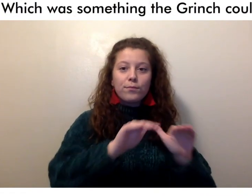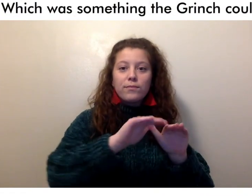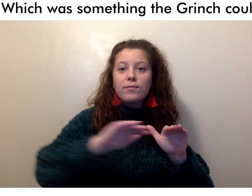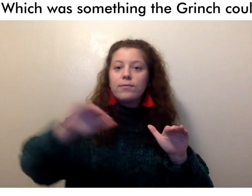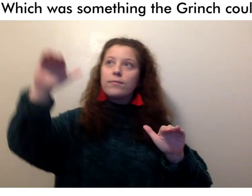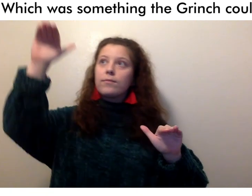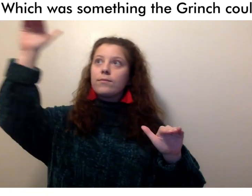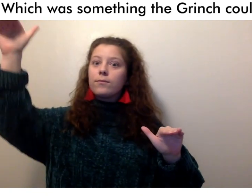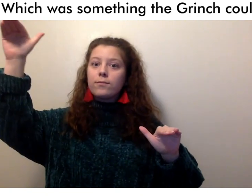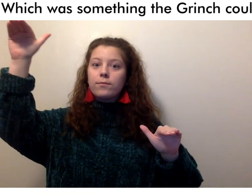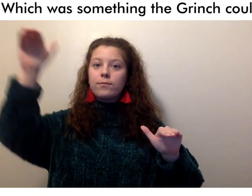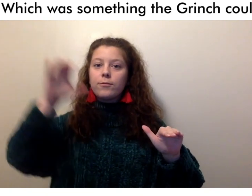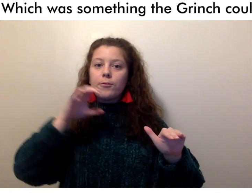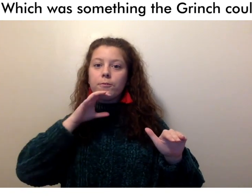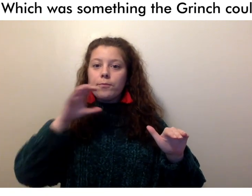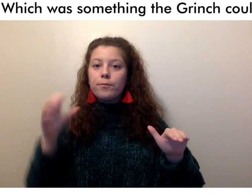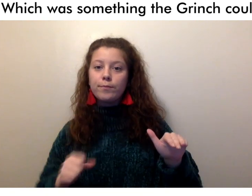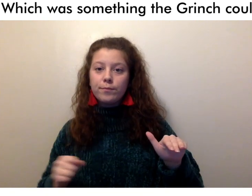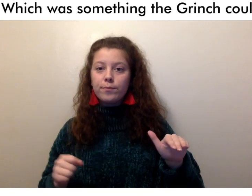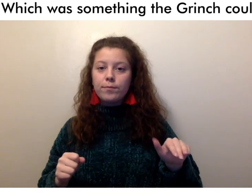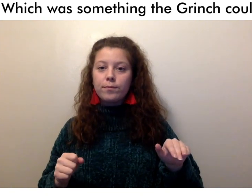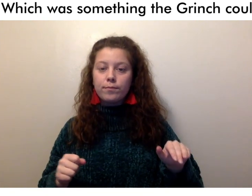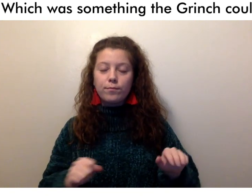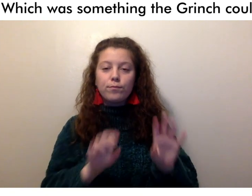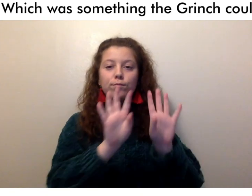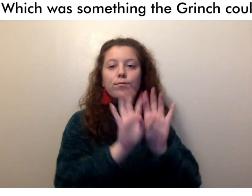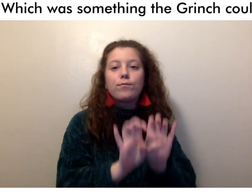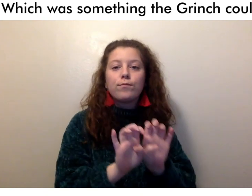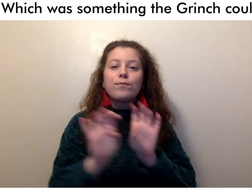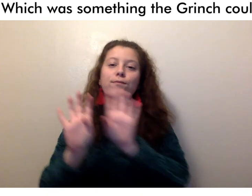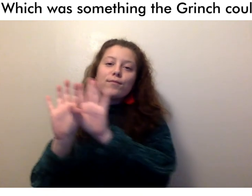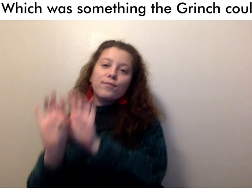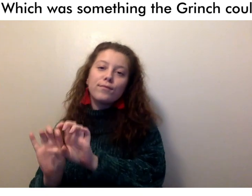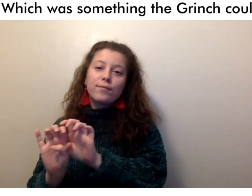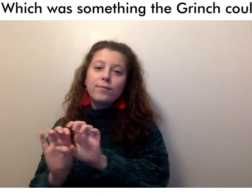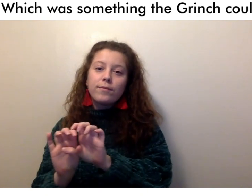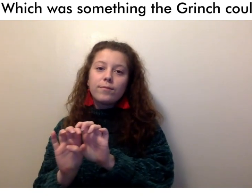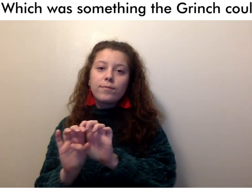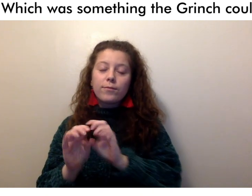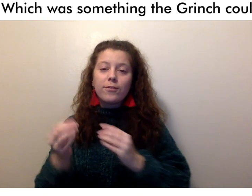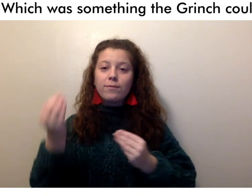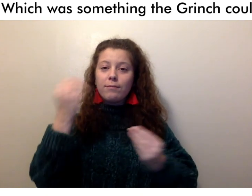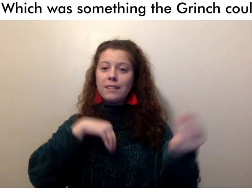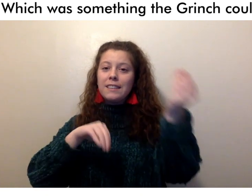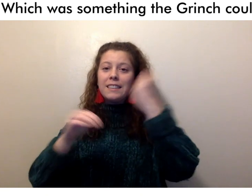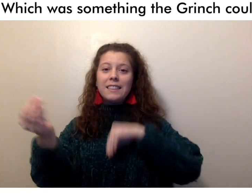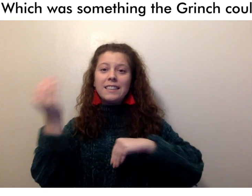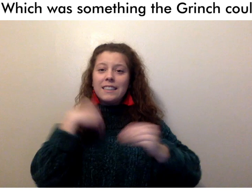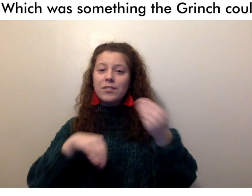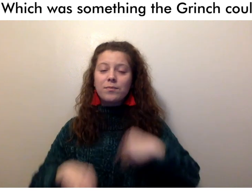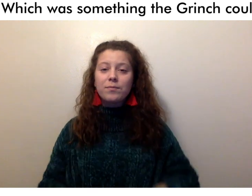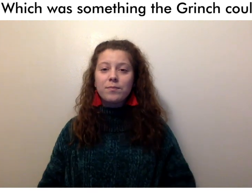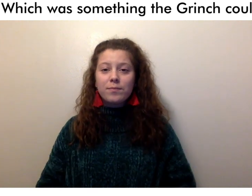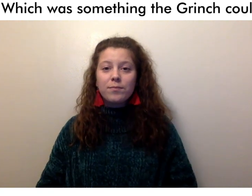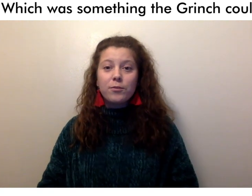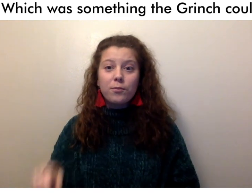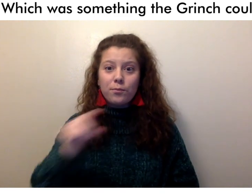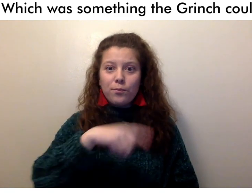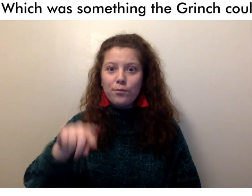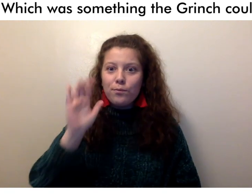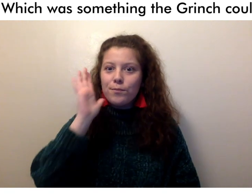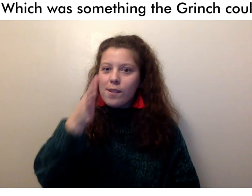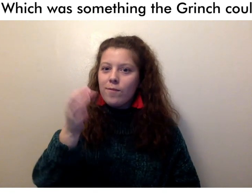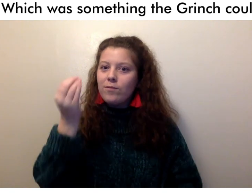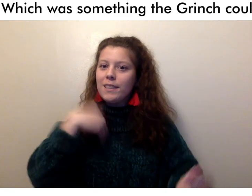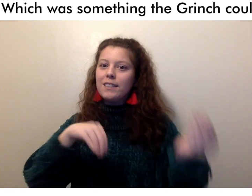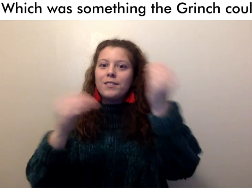Then the Who's young and old would sit down for a feast. They'd feast and they'd feast and they'd feast.